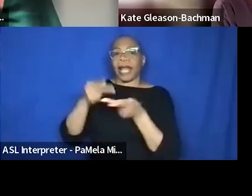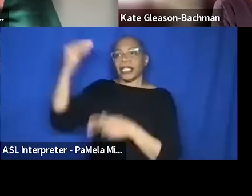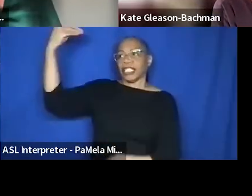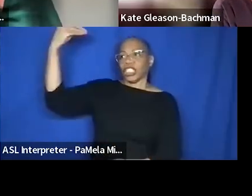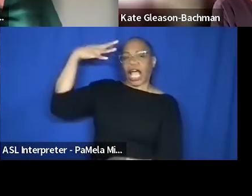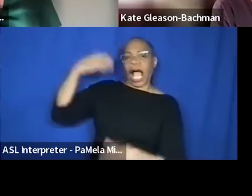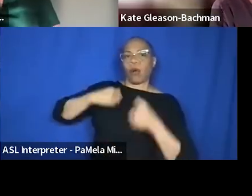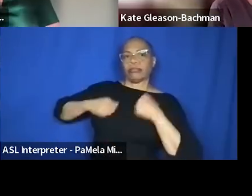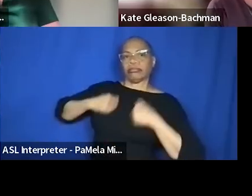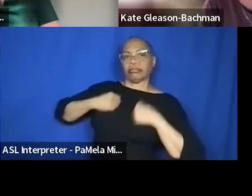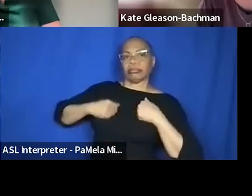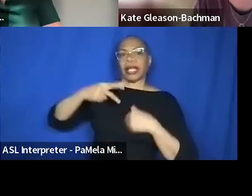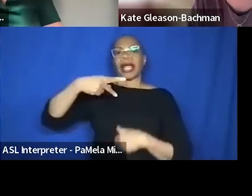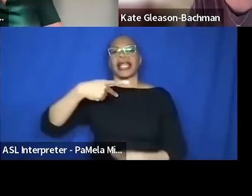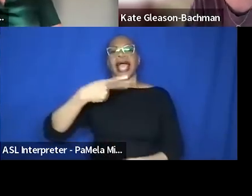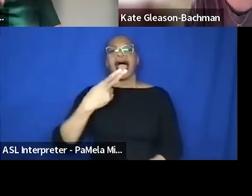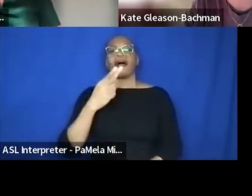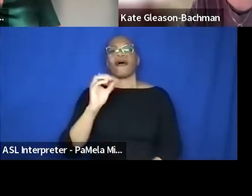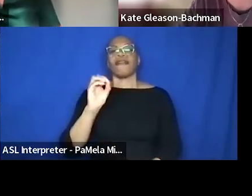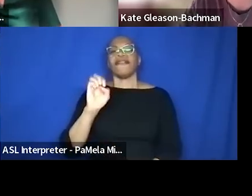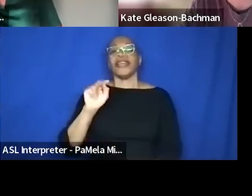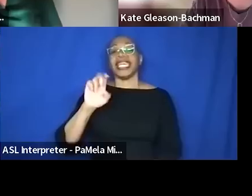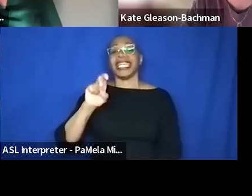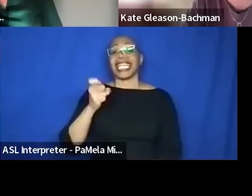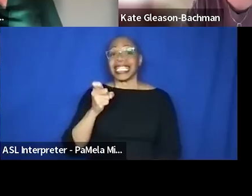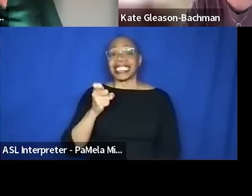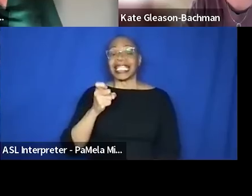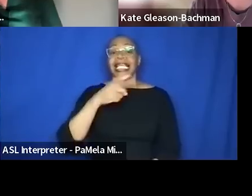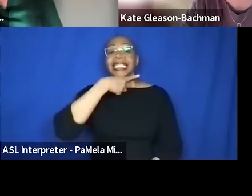And Phoenix, it's a desert. So